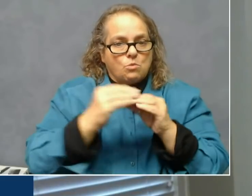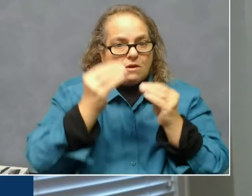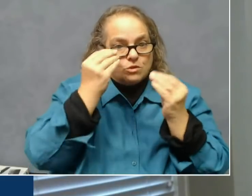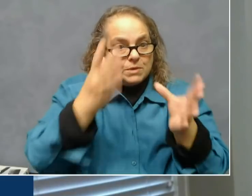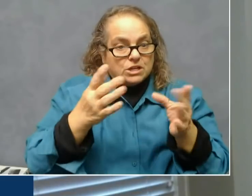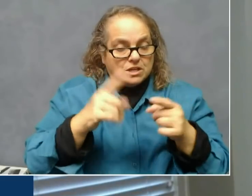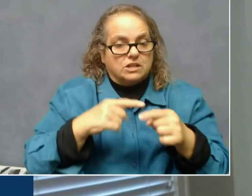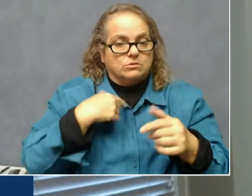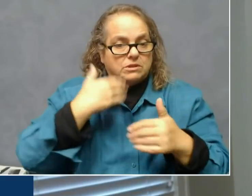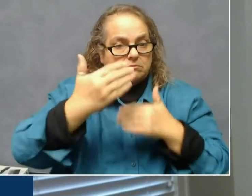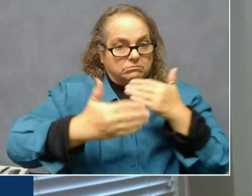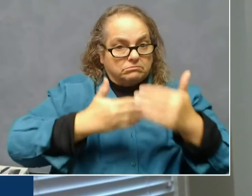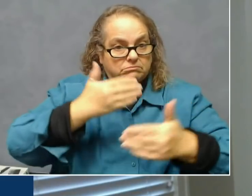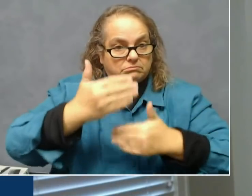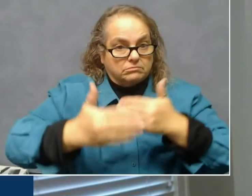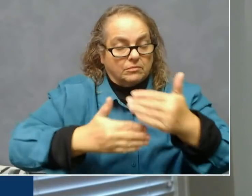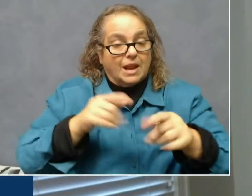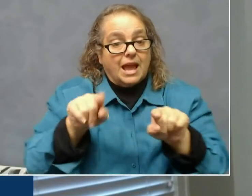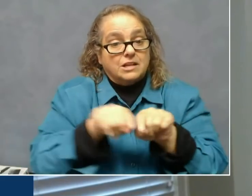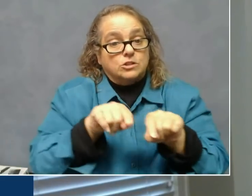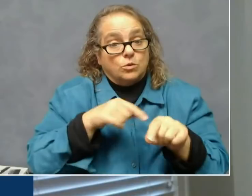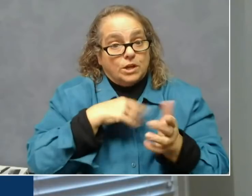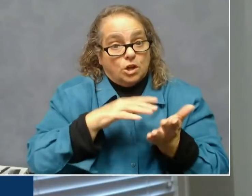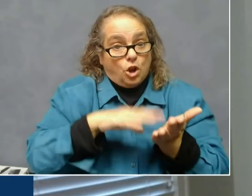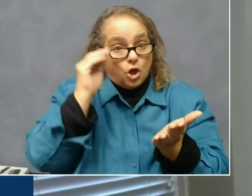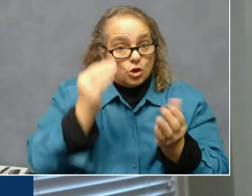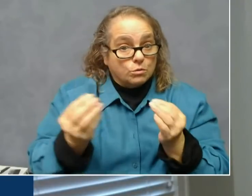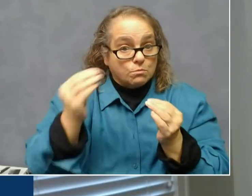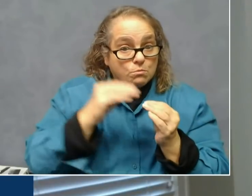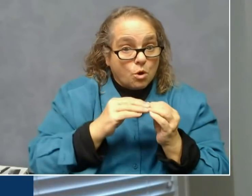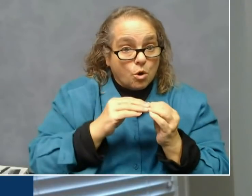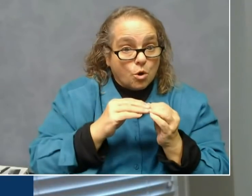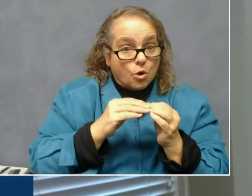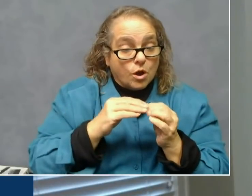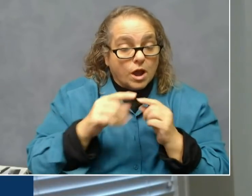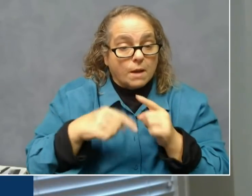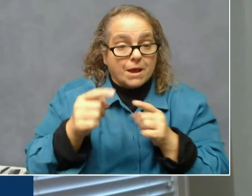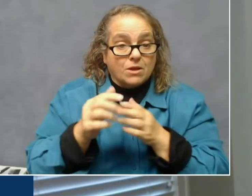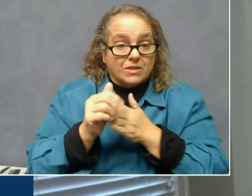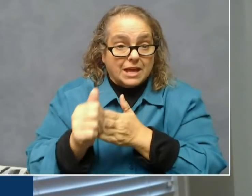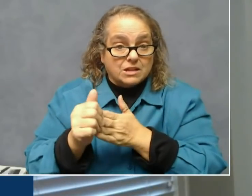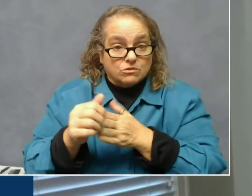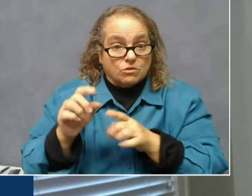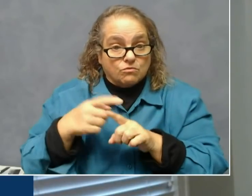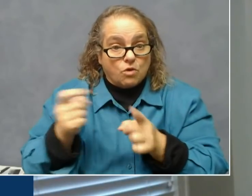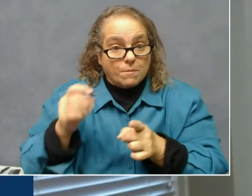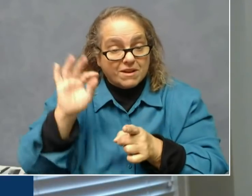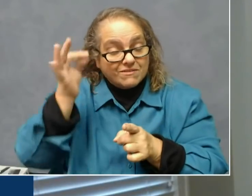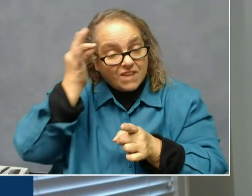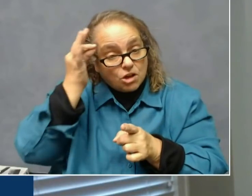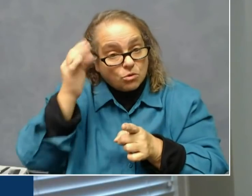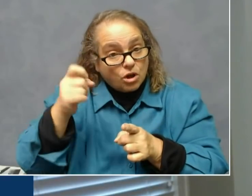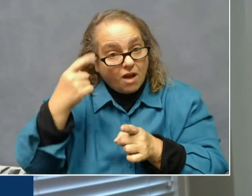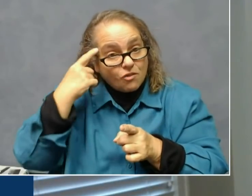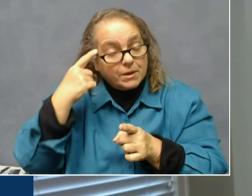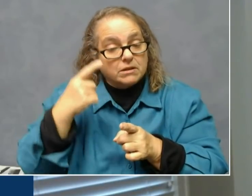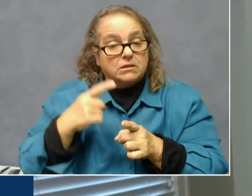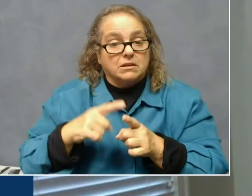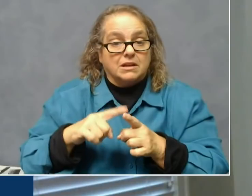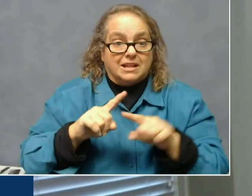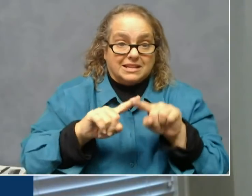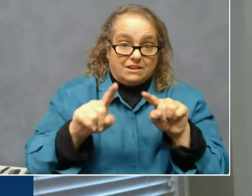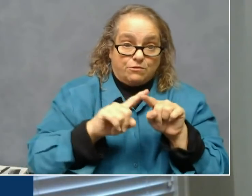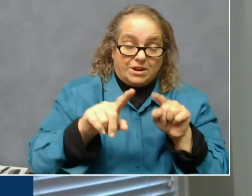As we learn more about the guidance from the federal government and the subsequent phases for the